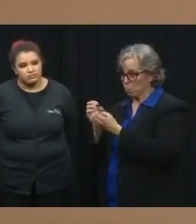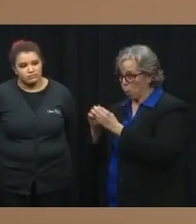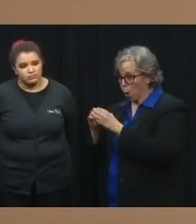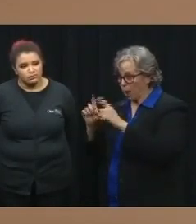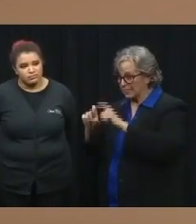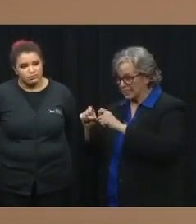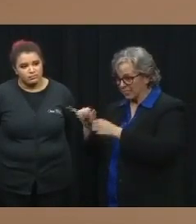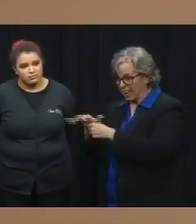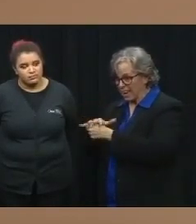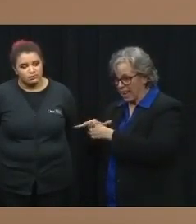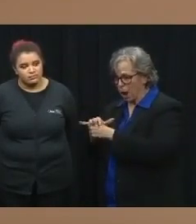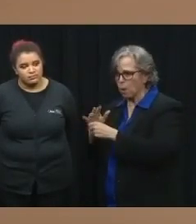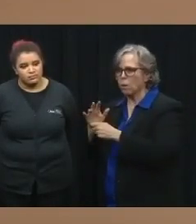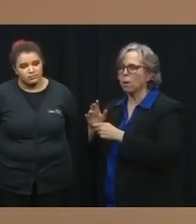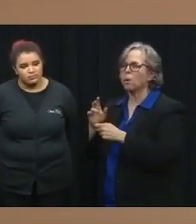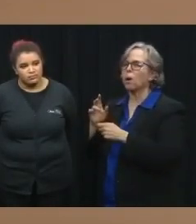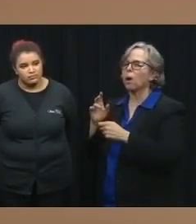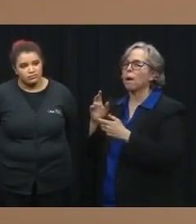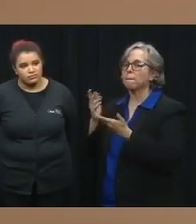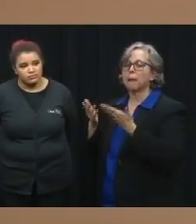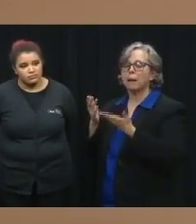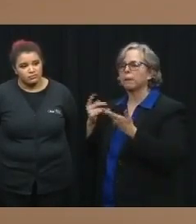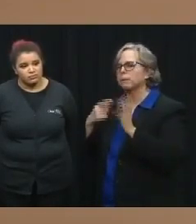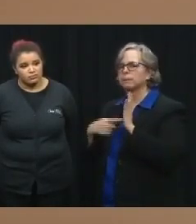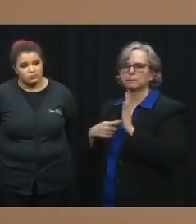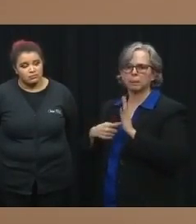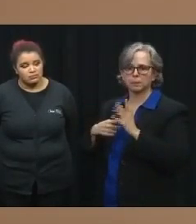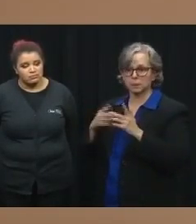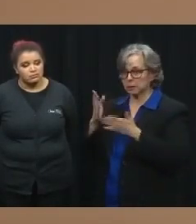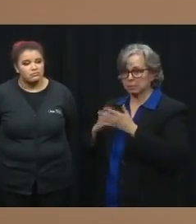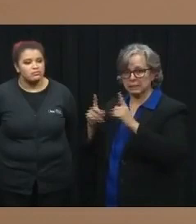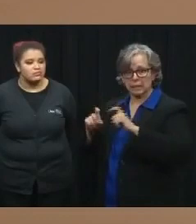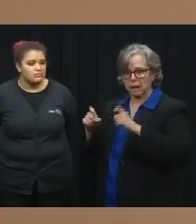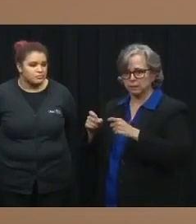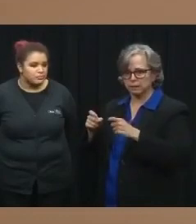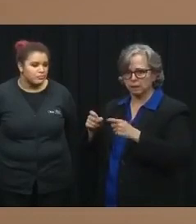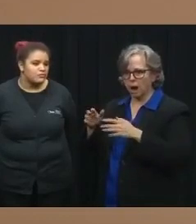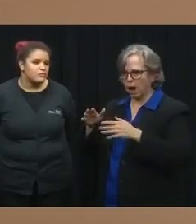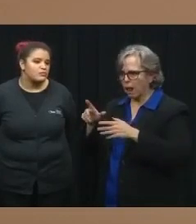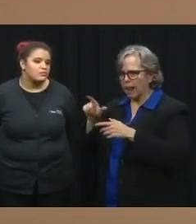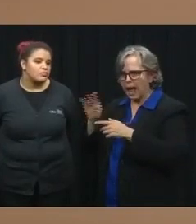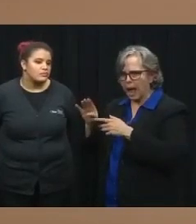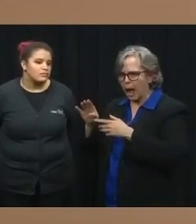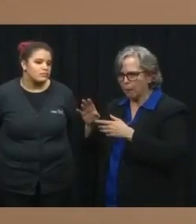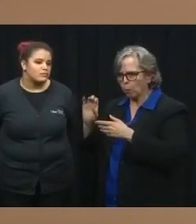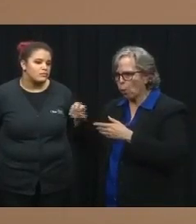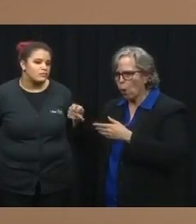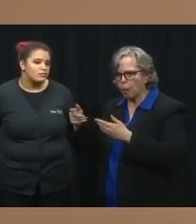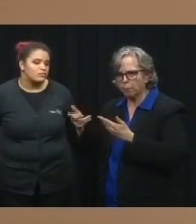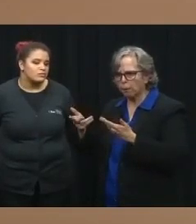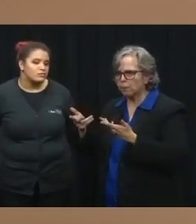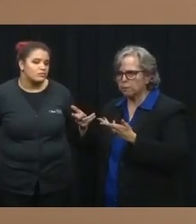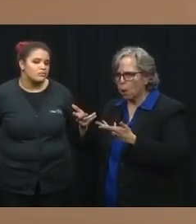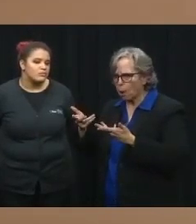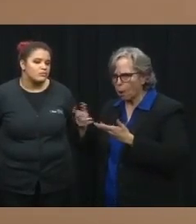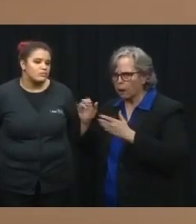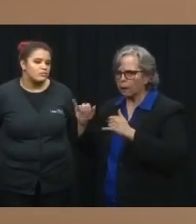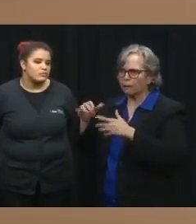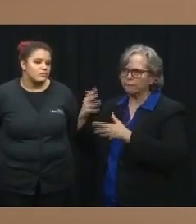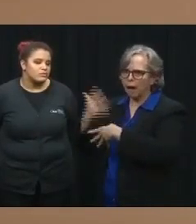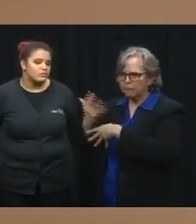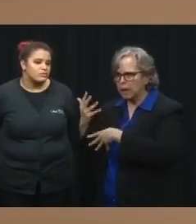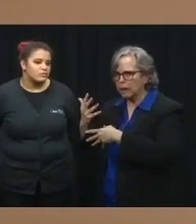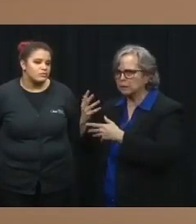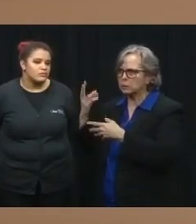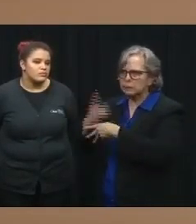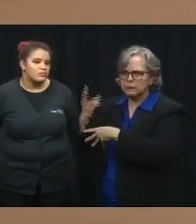were in LabCorp or Quest, and we're taking 5 to 6 days to come back, my guess is we could be getting some batch data back